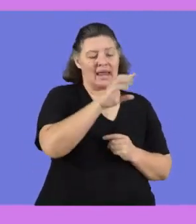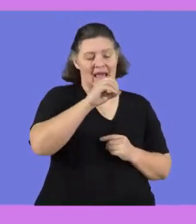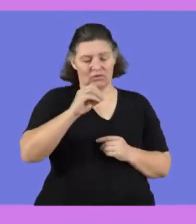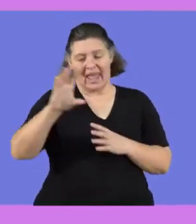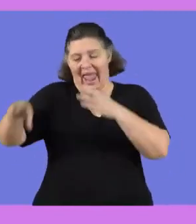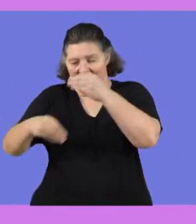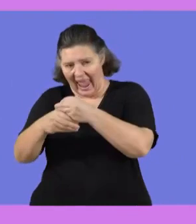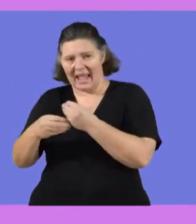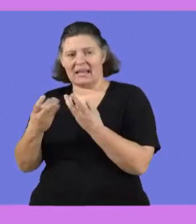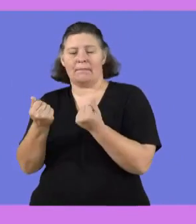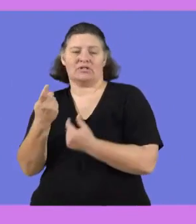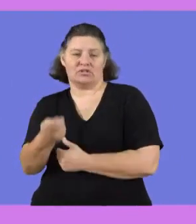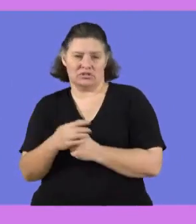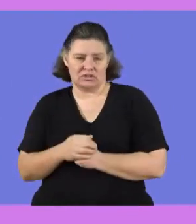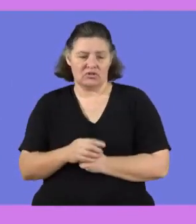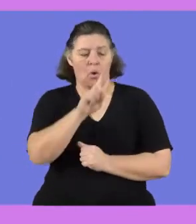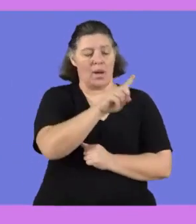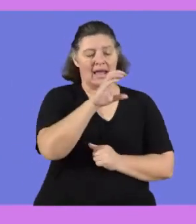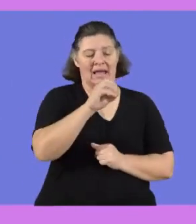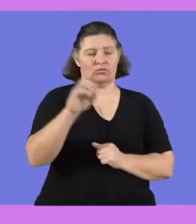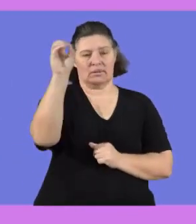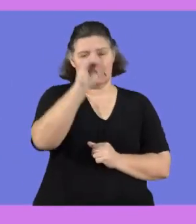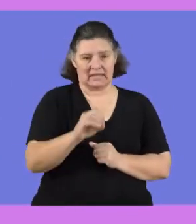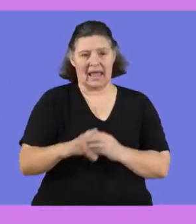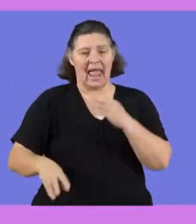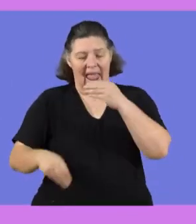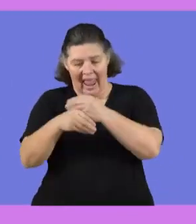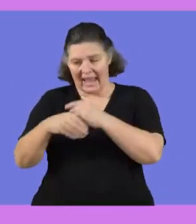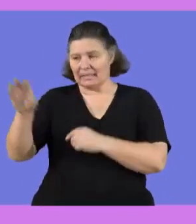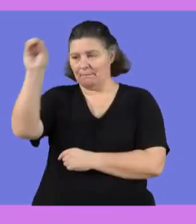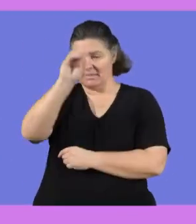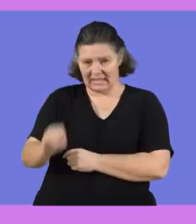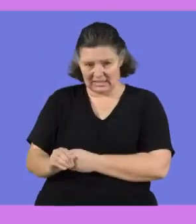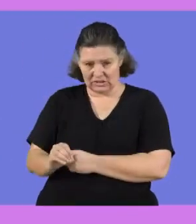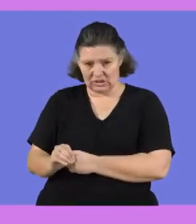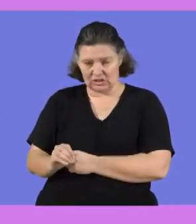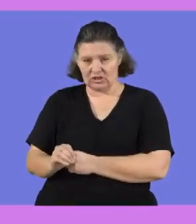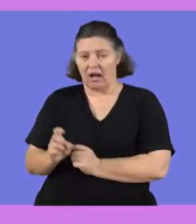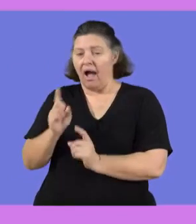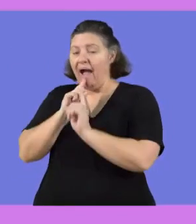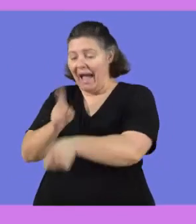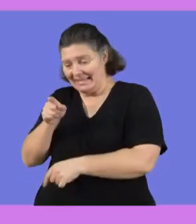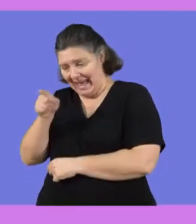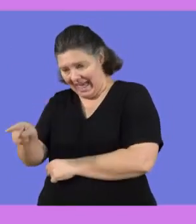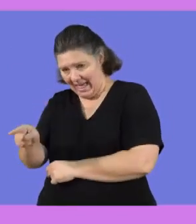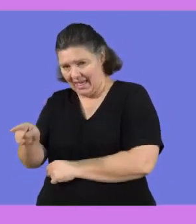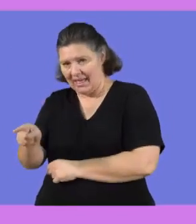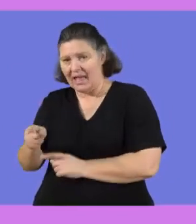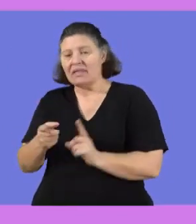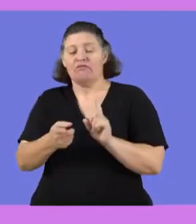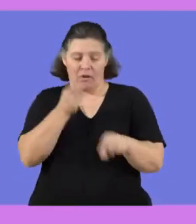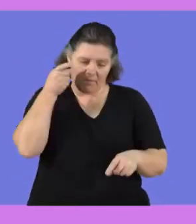to a 100%. So if you take 100% and you add it to that particular percentage that is